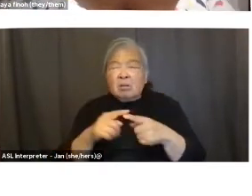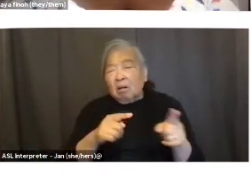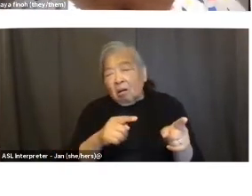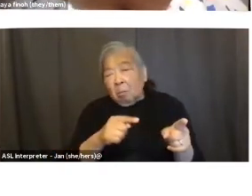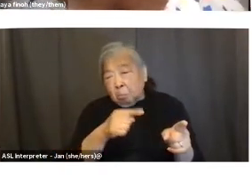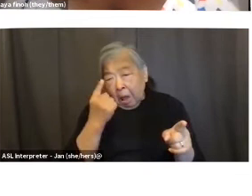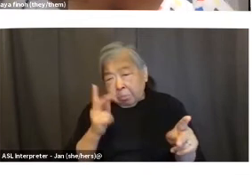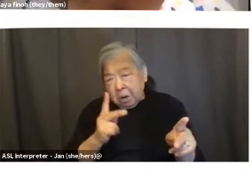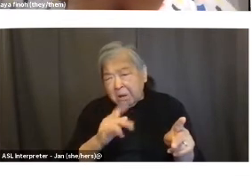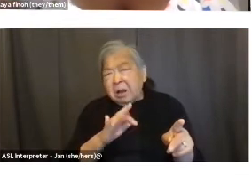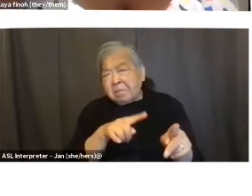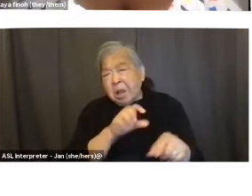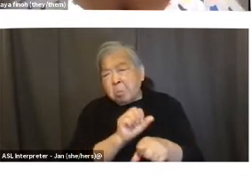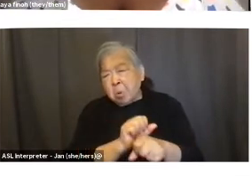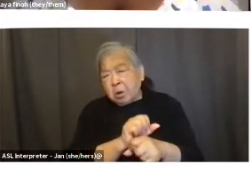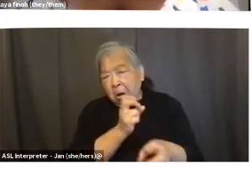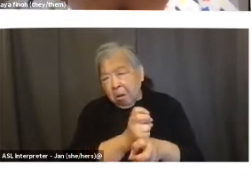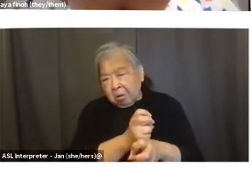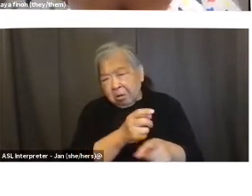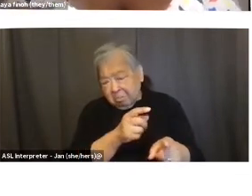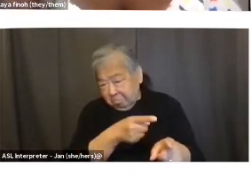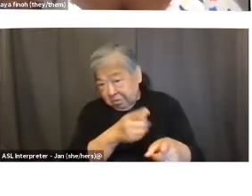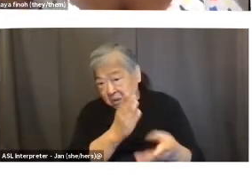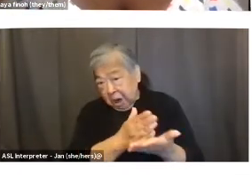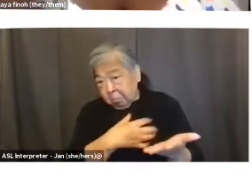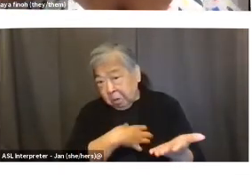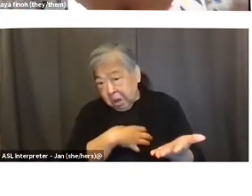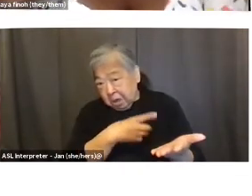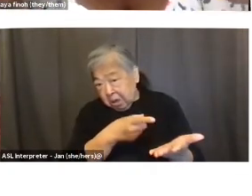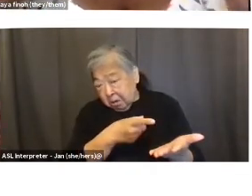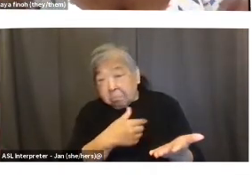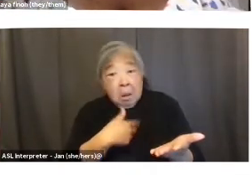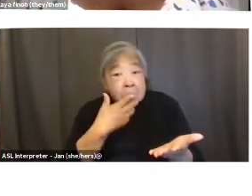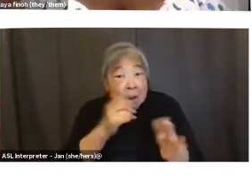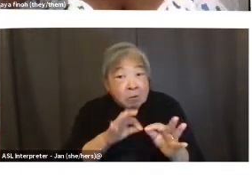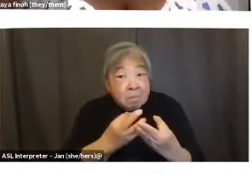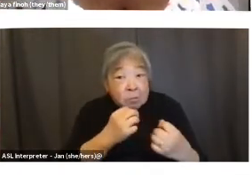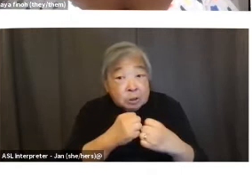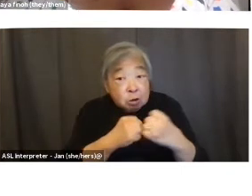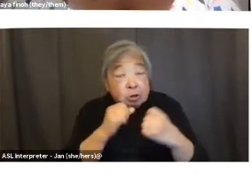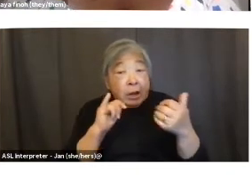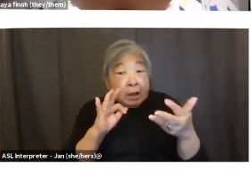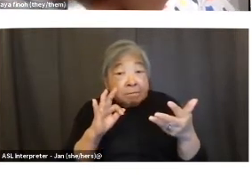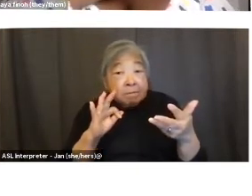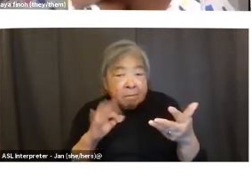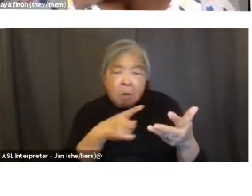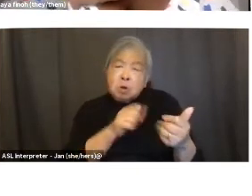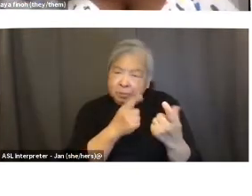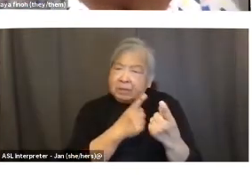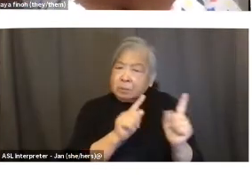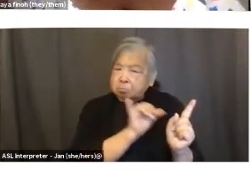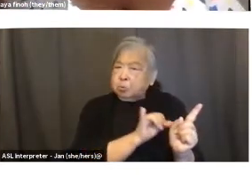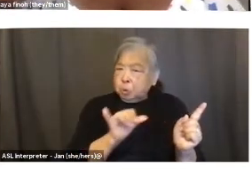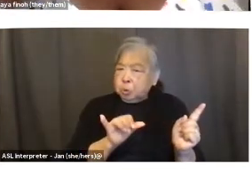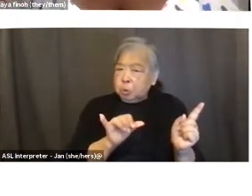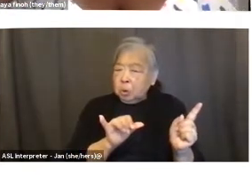just worked a little harder, stopped complaining, had better family structures, they'd be successful too. And